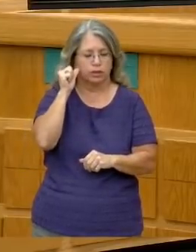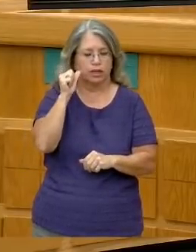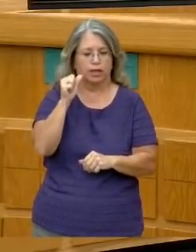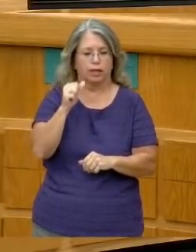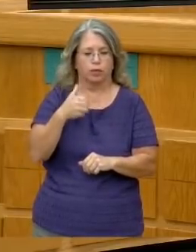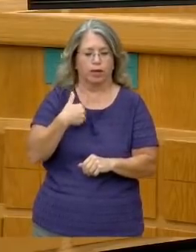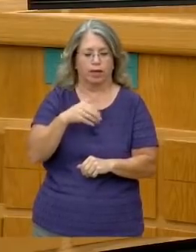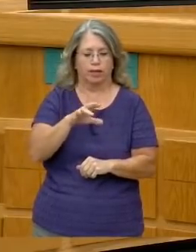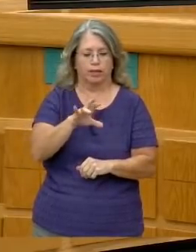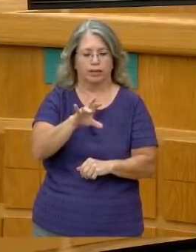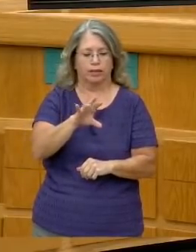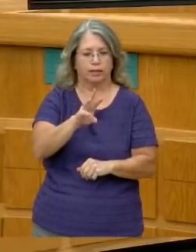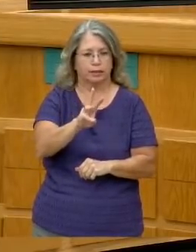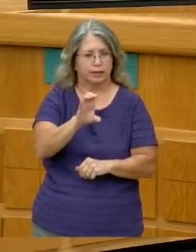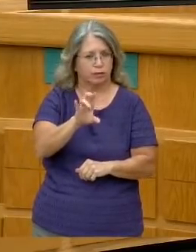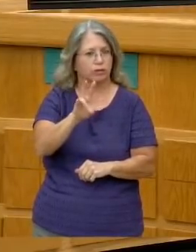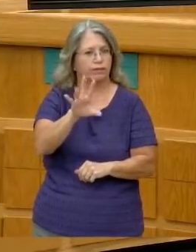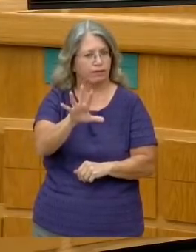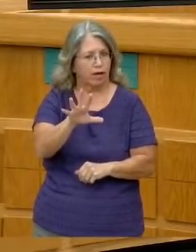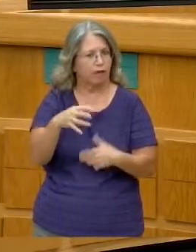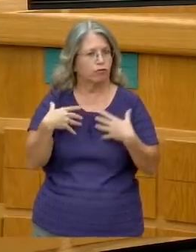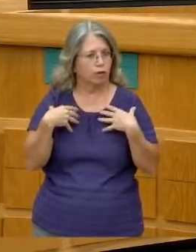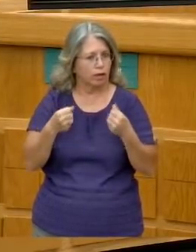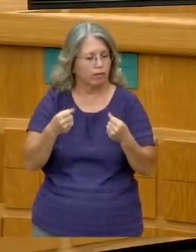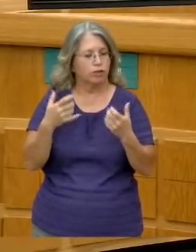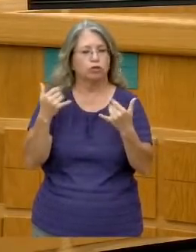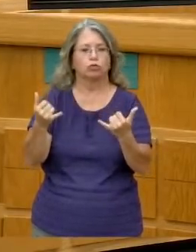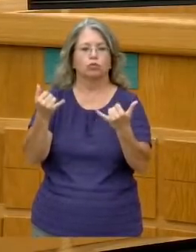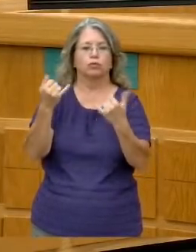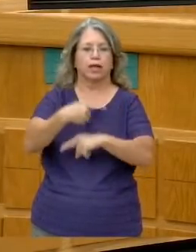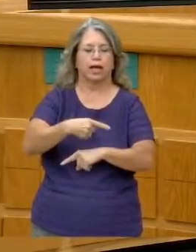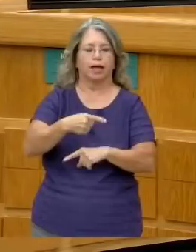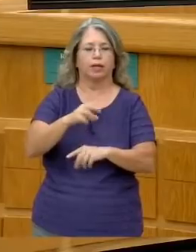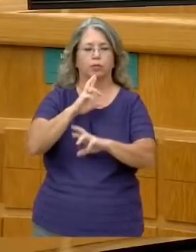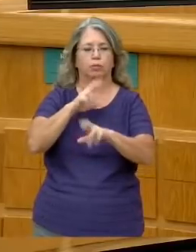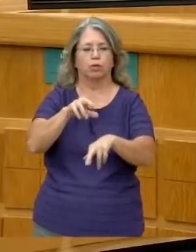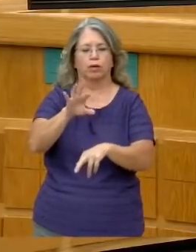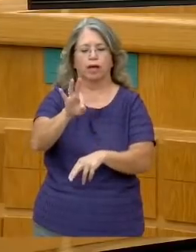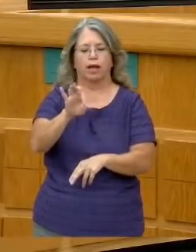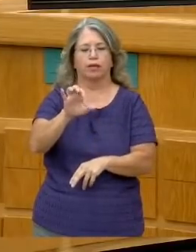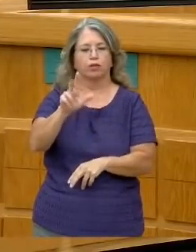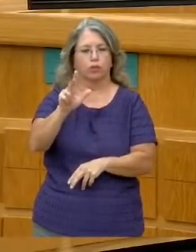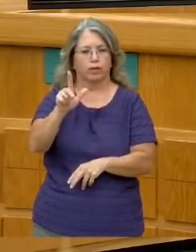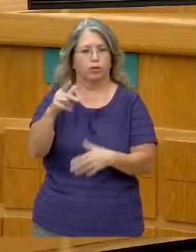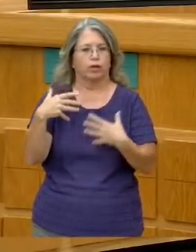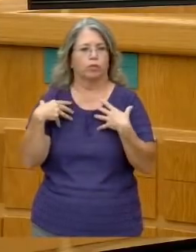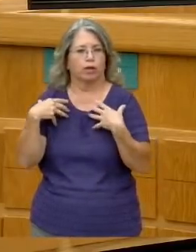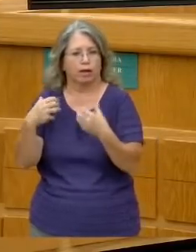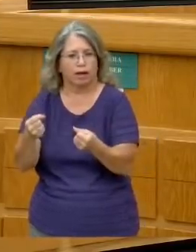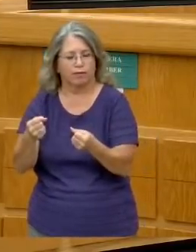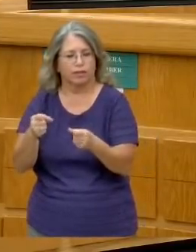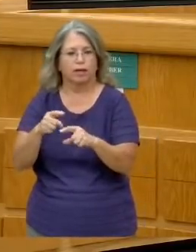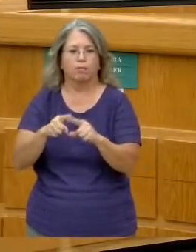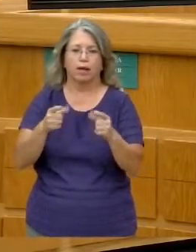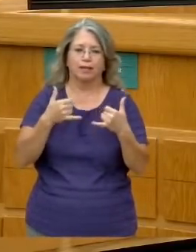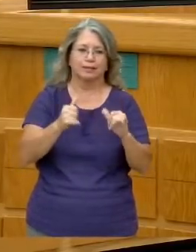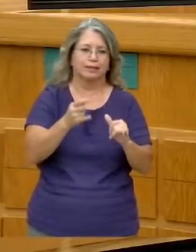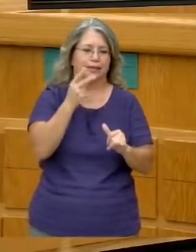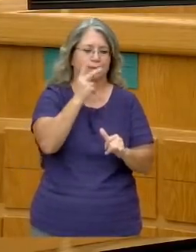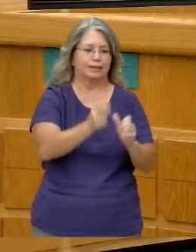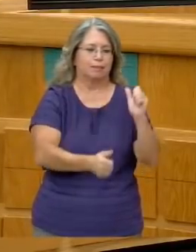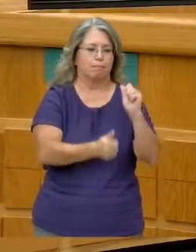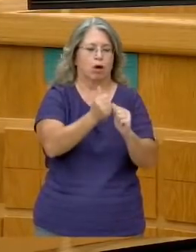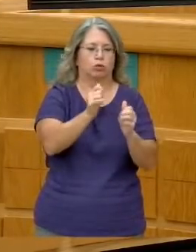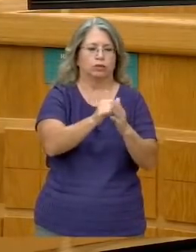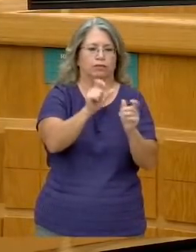were 675 who had recovered. Today it's 923. But you can still see the majority of this